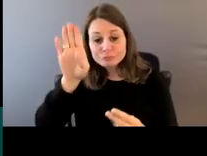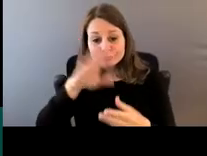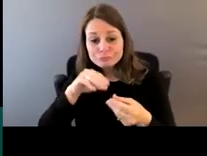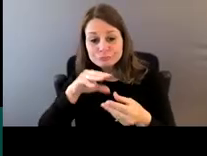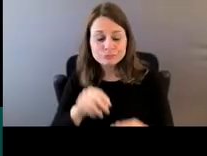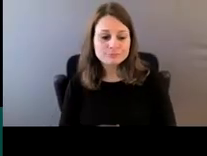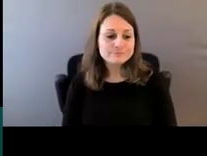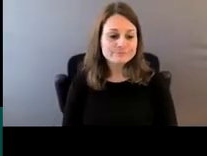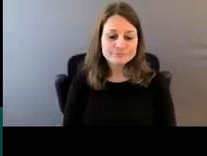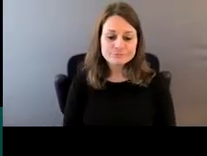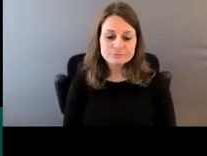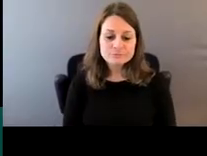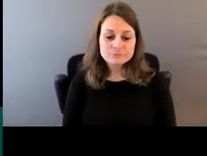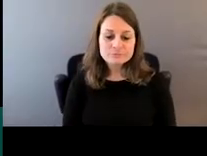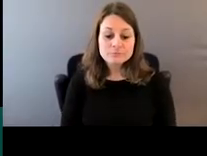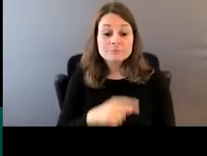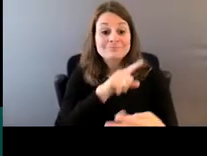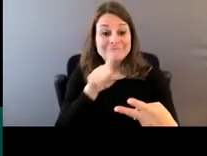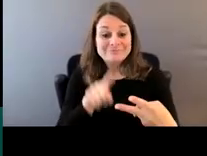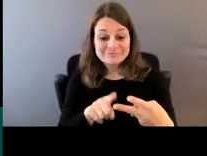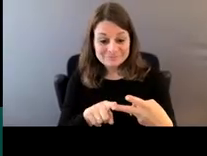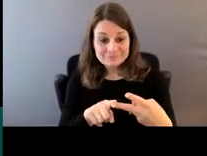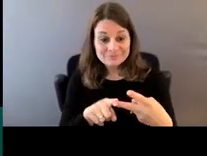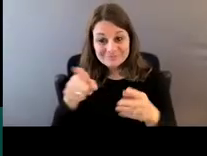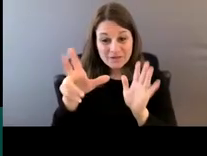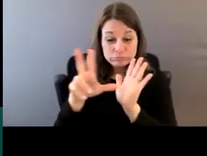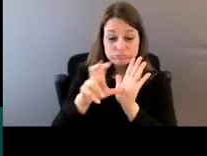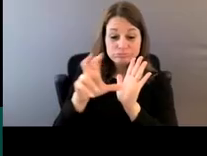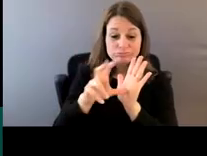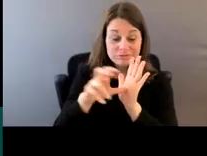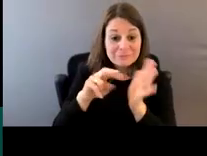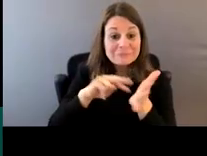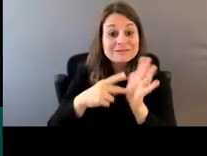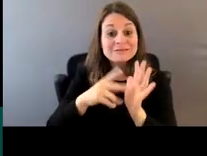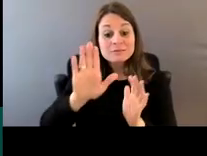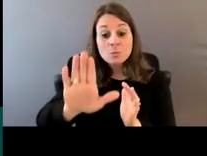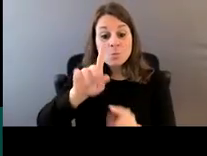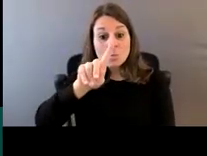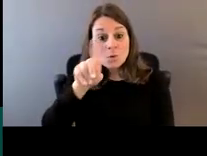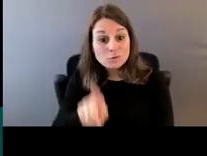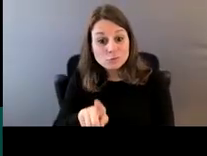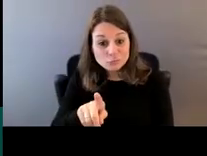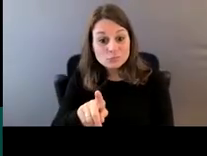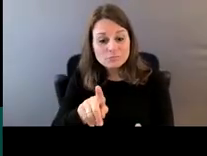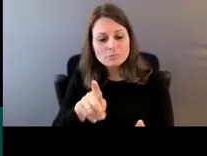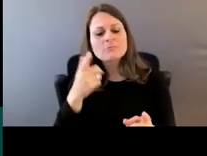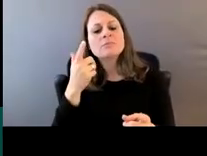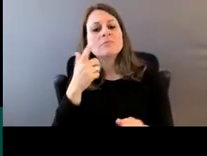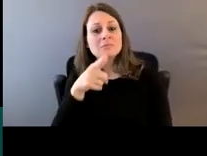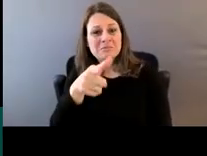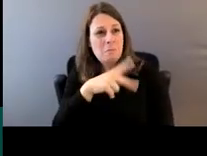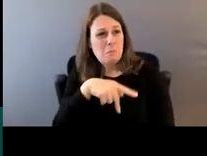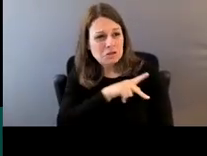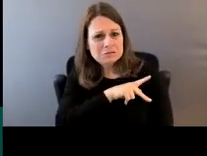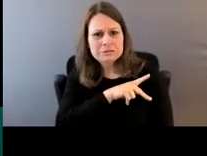being recorded, so questions are kept to general. If there's any kind of personal questions, all our